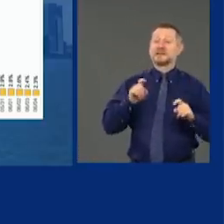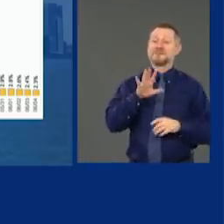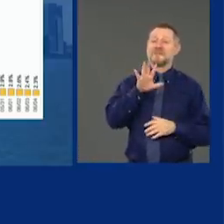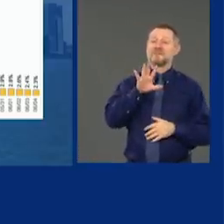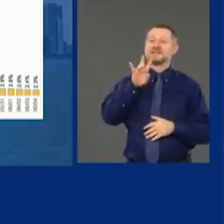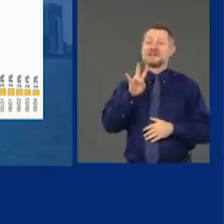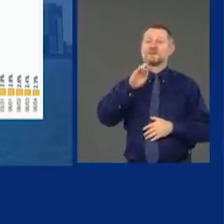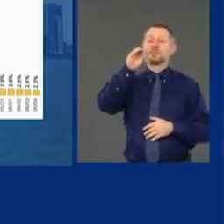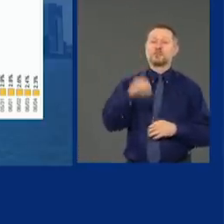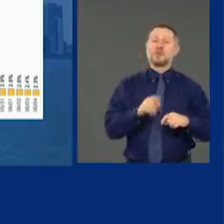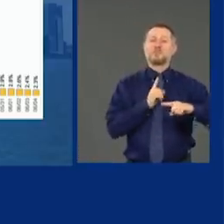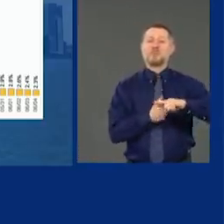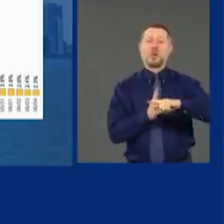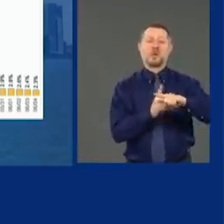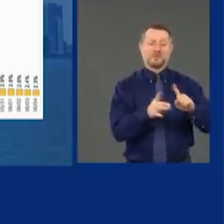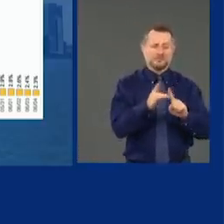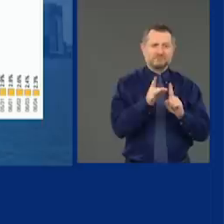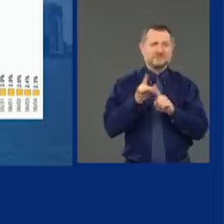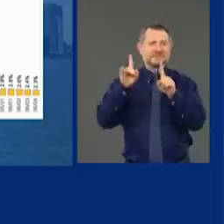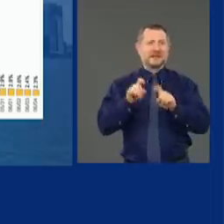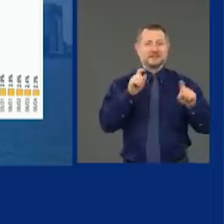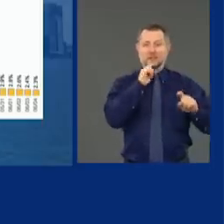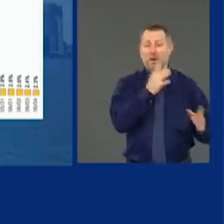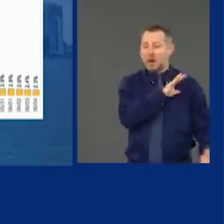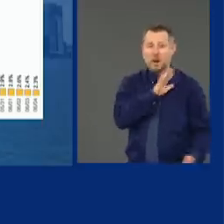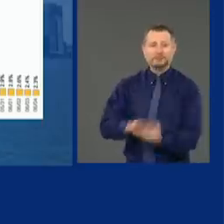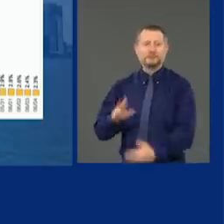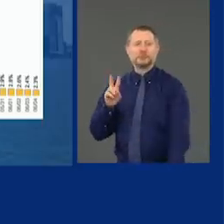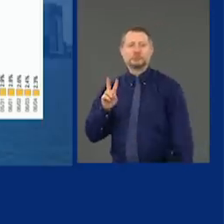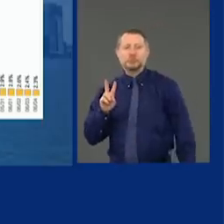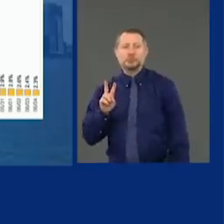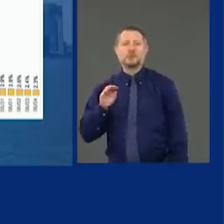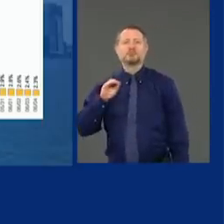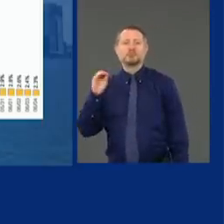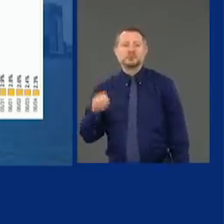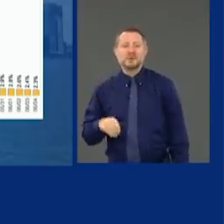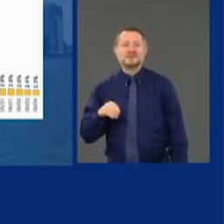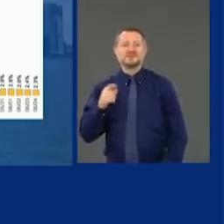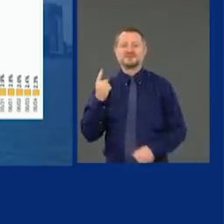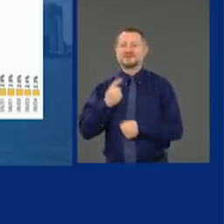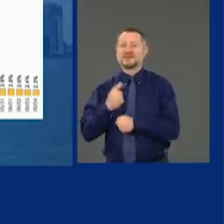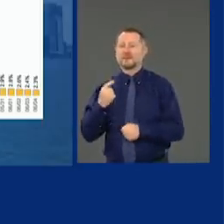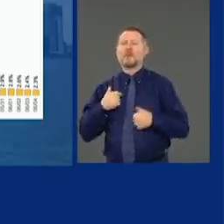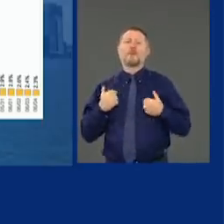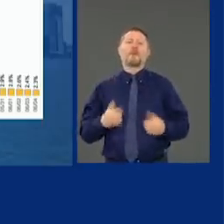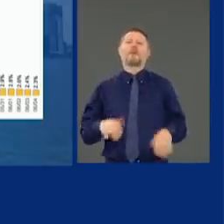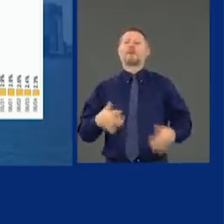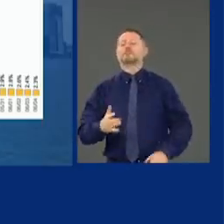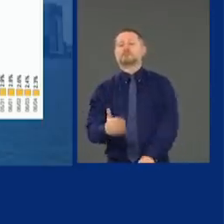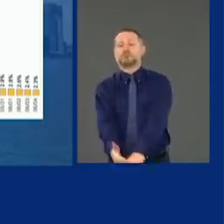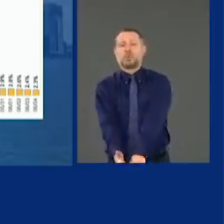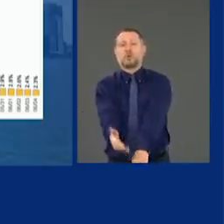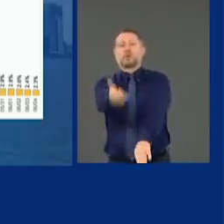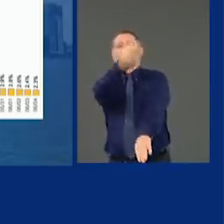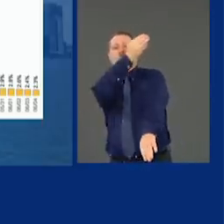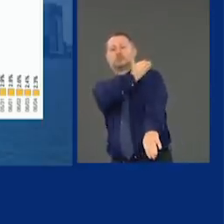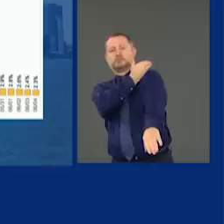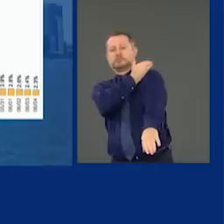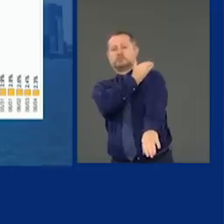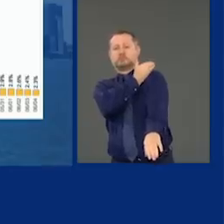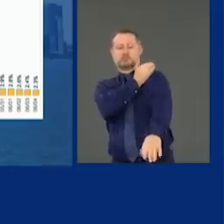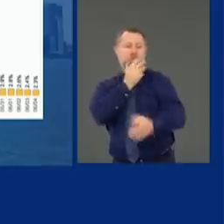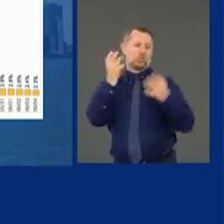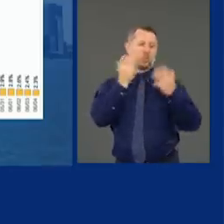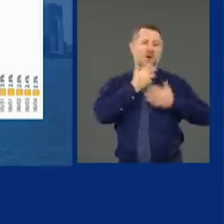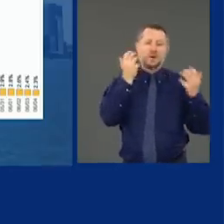at 57%. They're now down to 2%. You want to talk about a turnaround? This one, my friends, is going